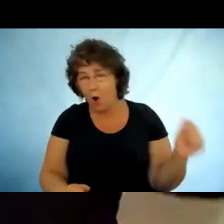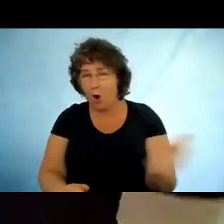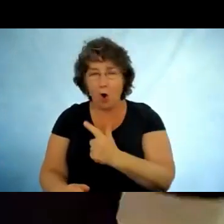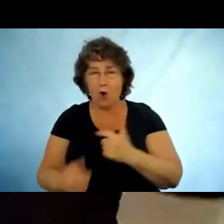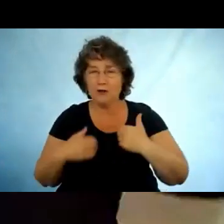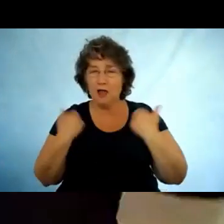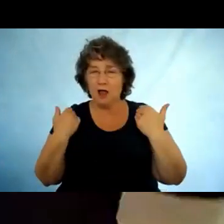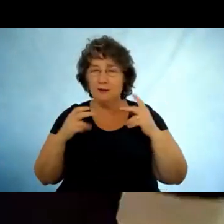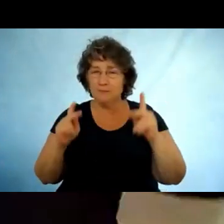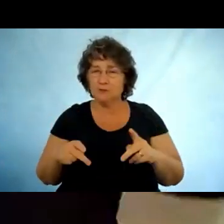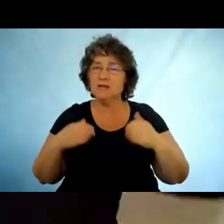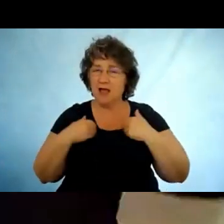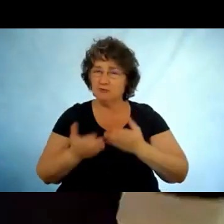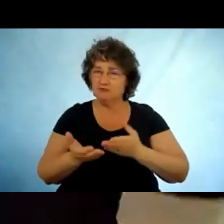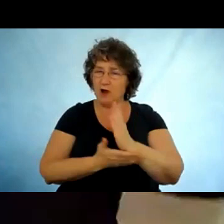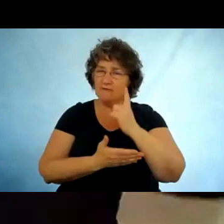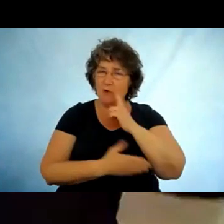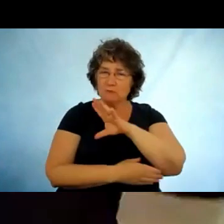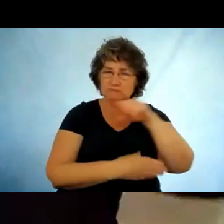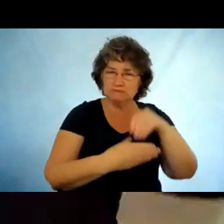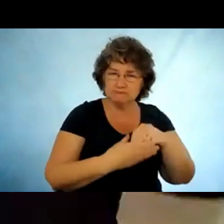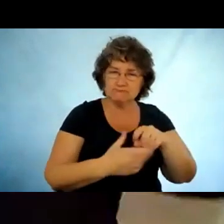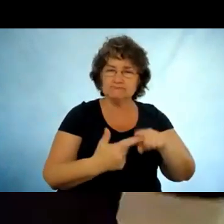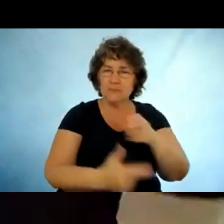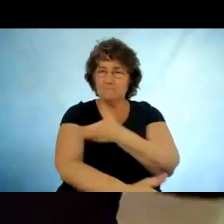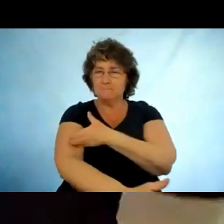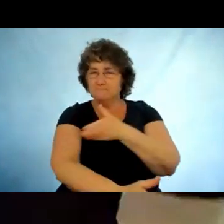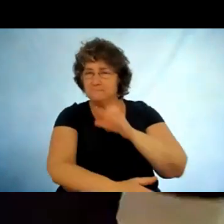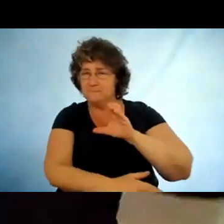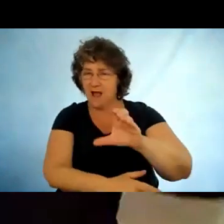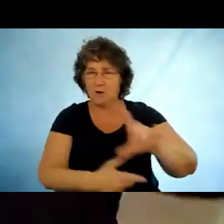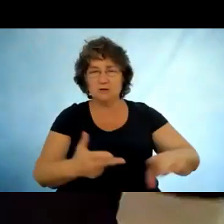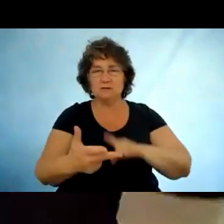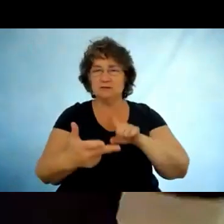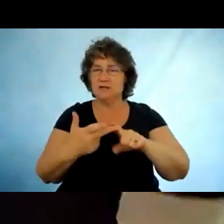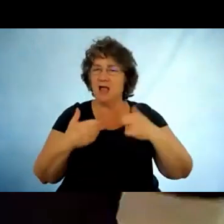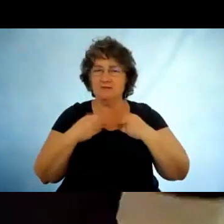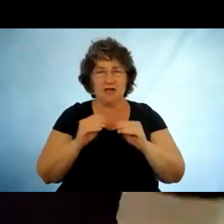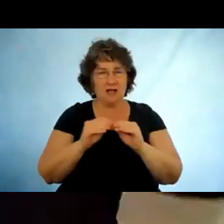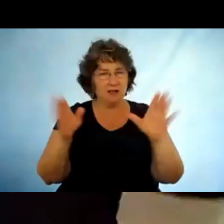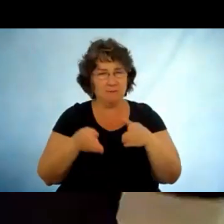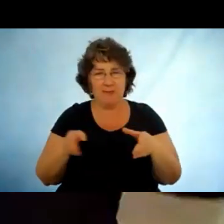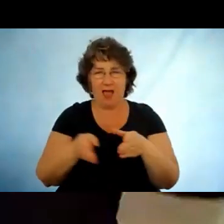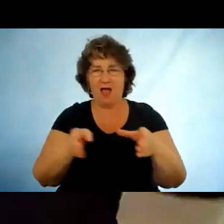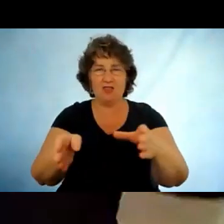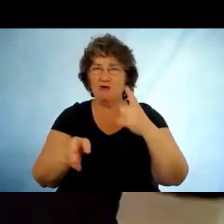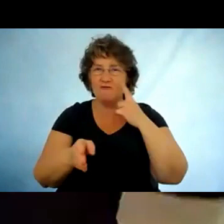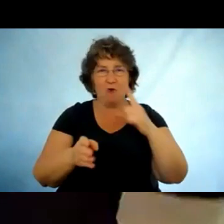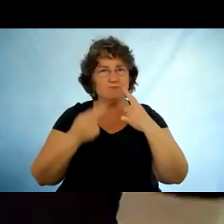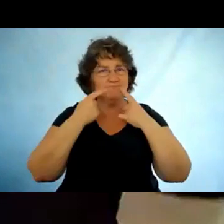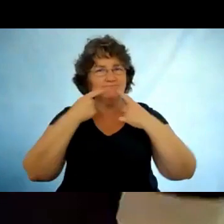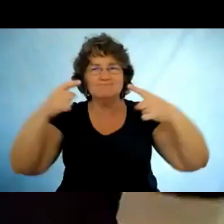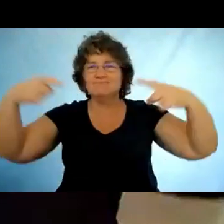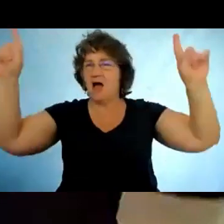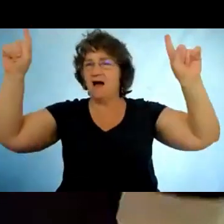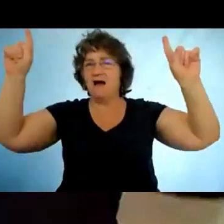a clear path to their personal greatness in education, in career, and across their community